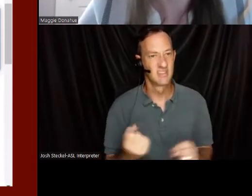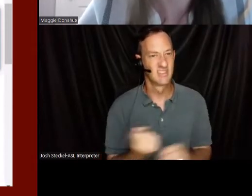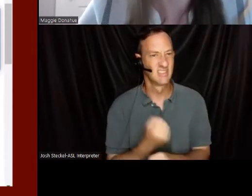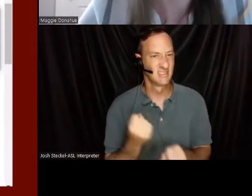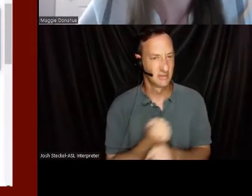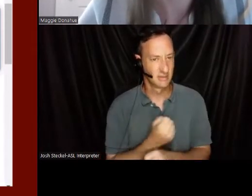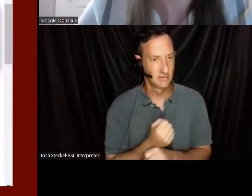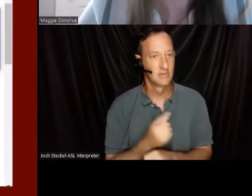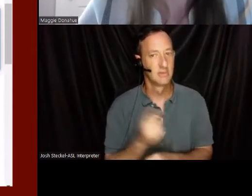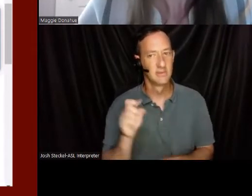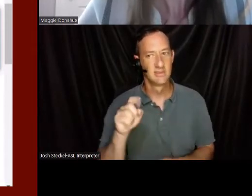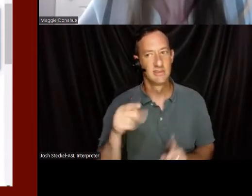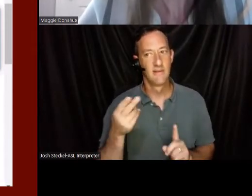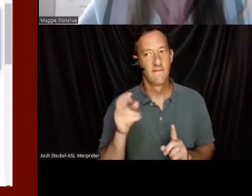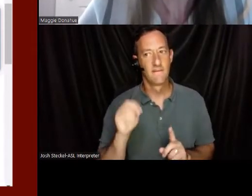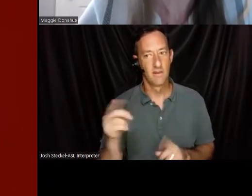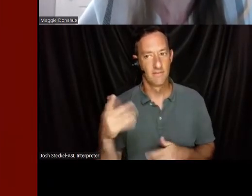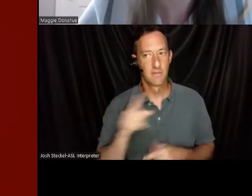Stefan mentioned earlier.